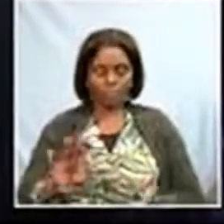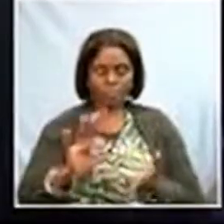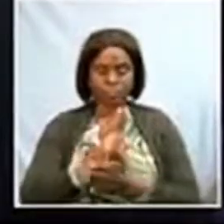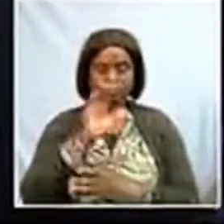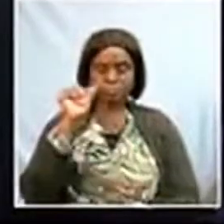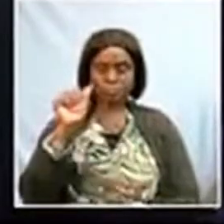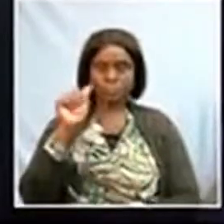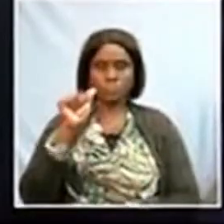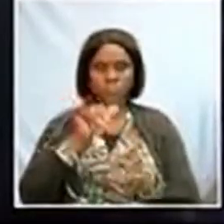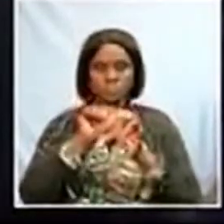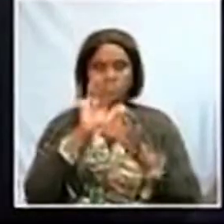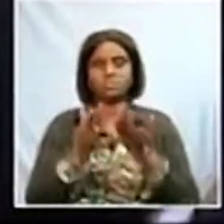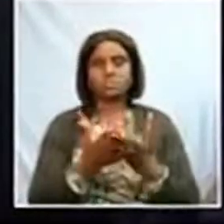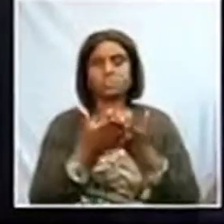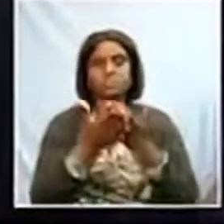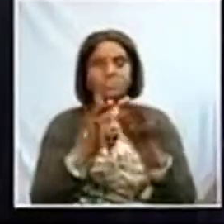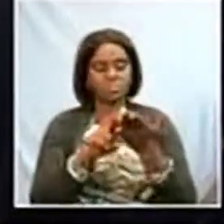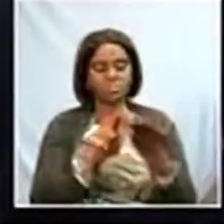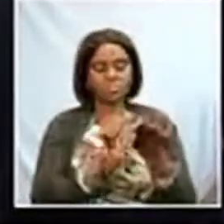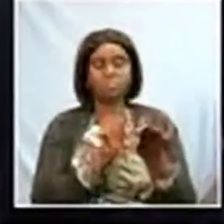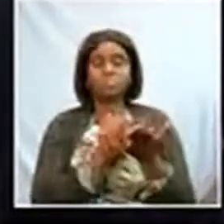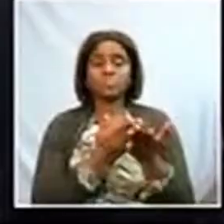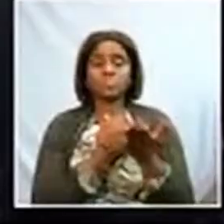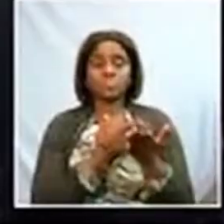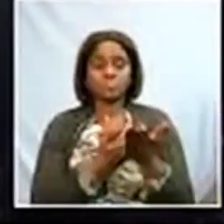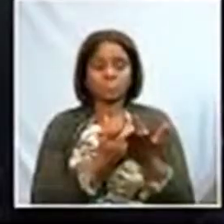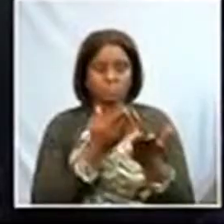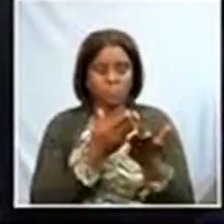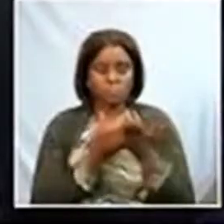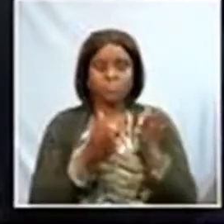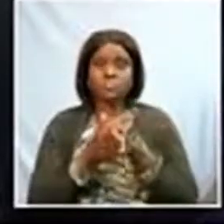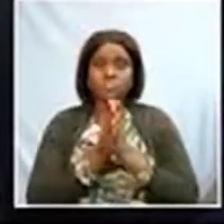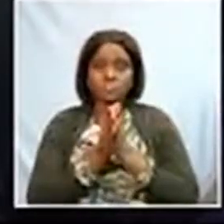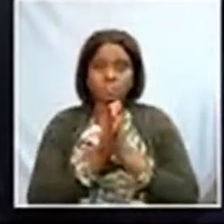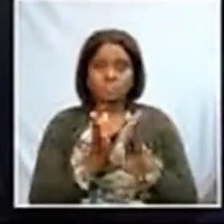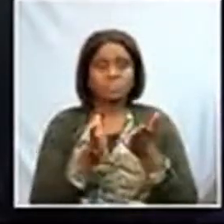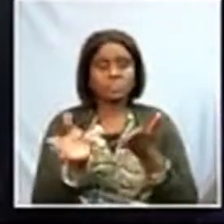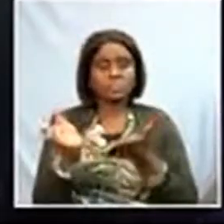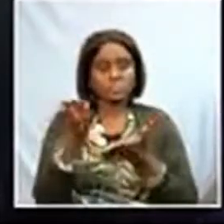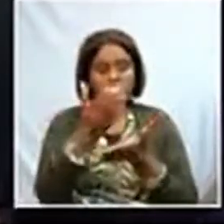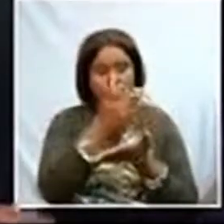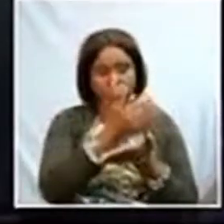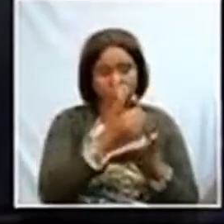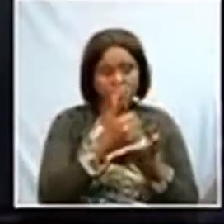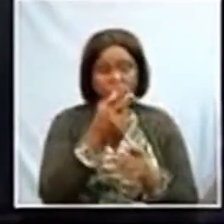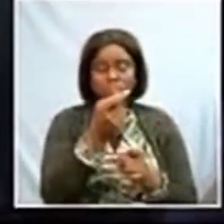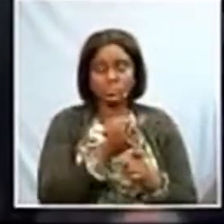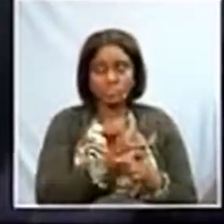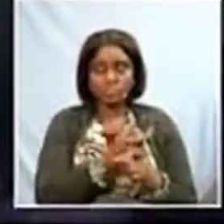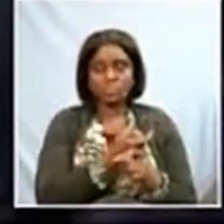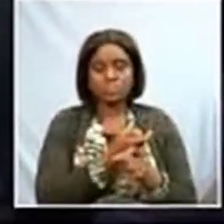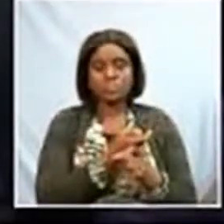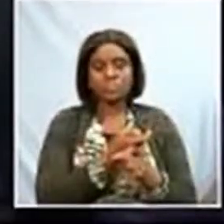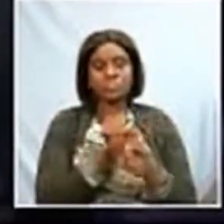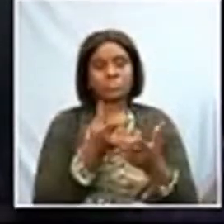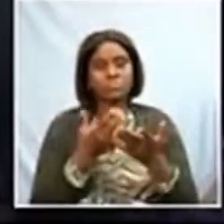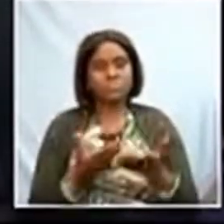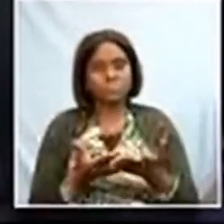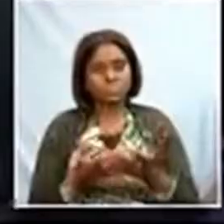in your main submission, is claiming mobilization from